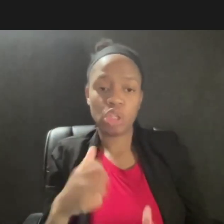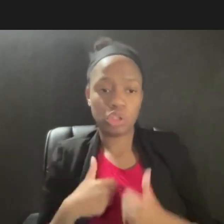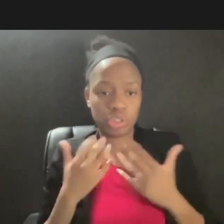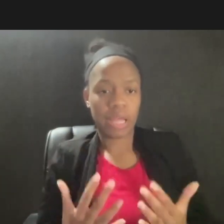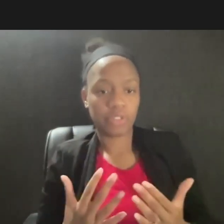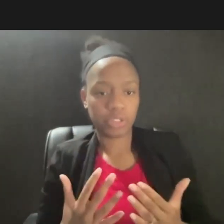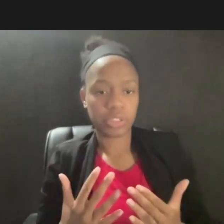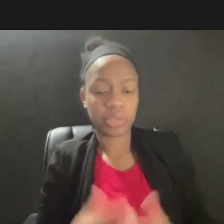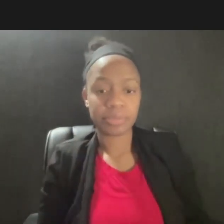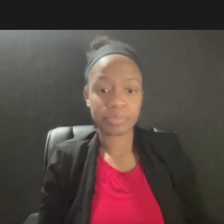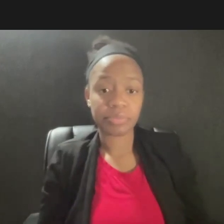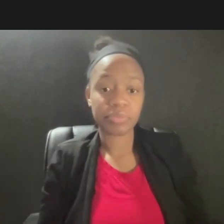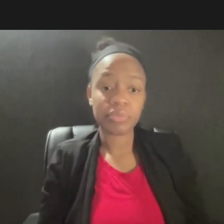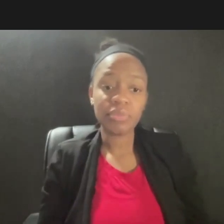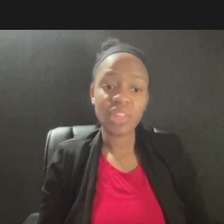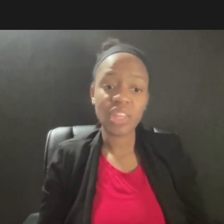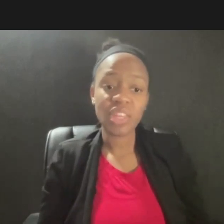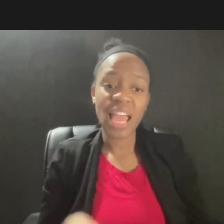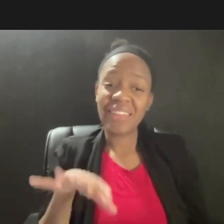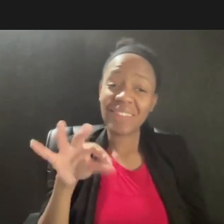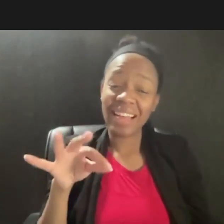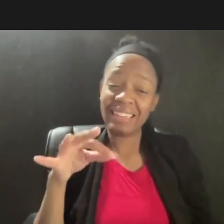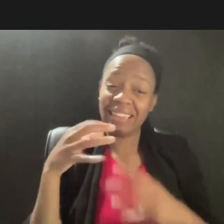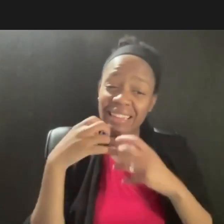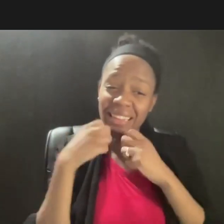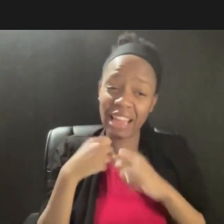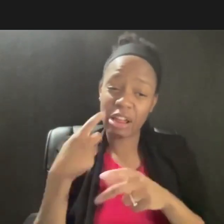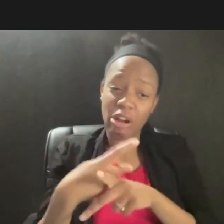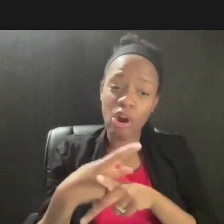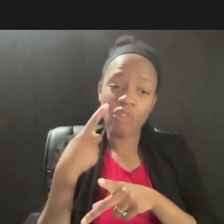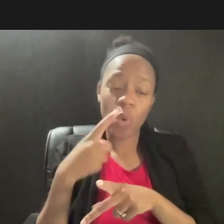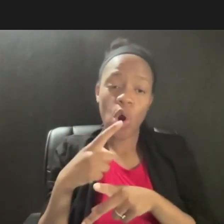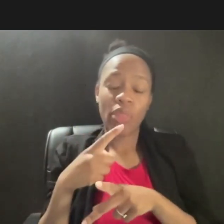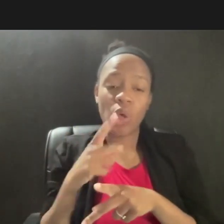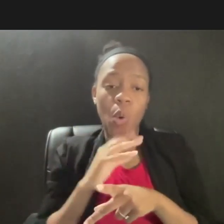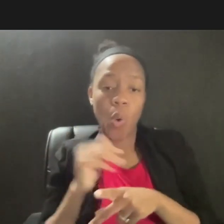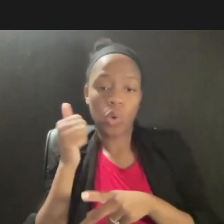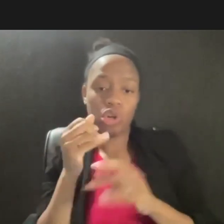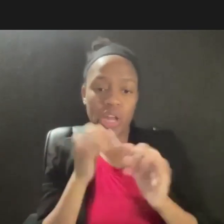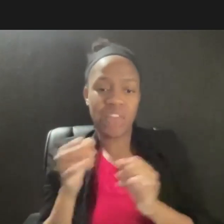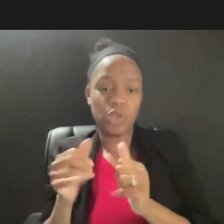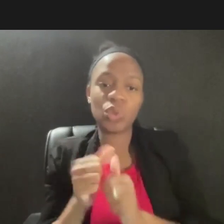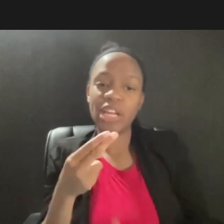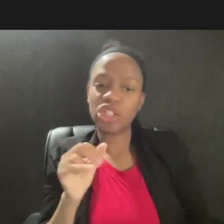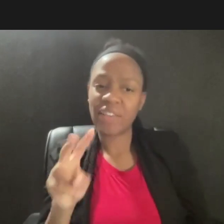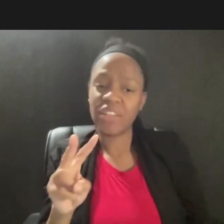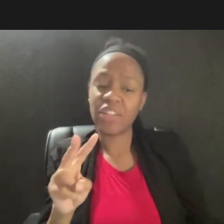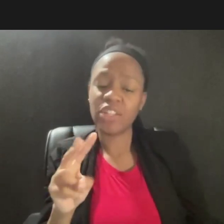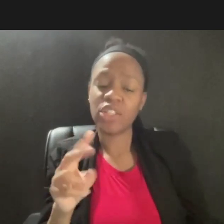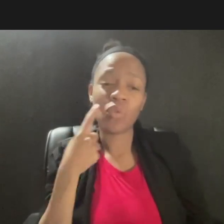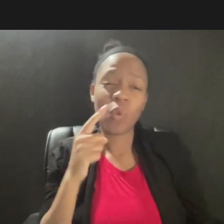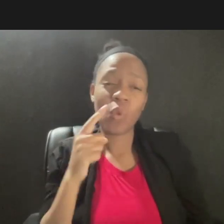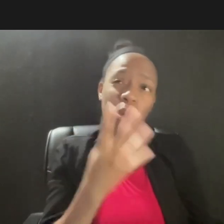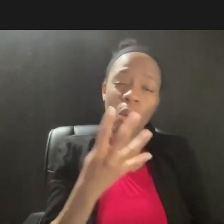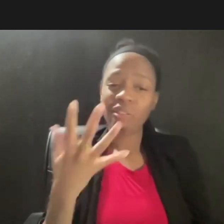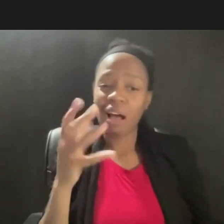finding care for the aging individual with HIV is a real problem. For 4 or 5 years, I tried to get